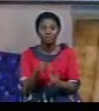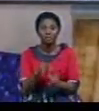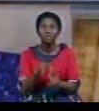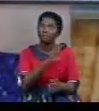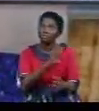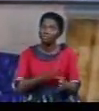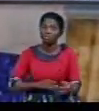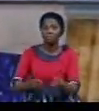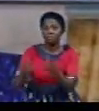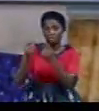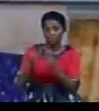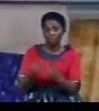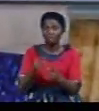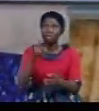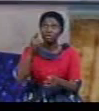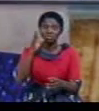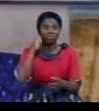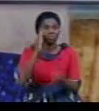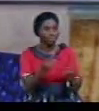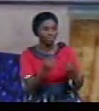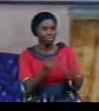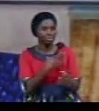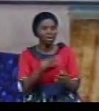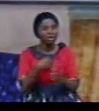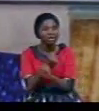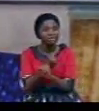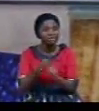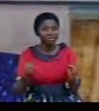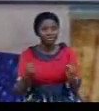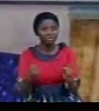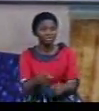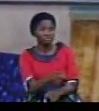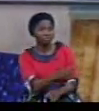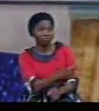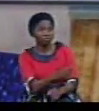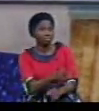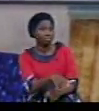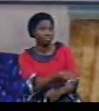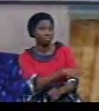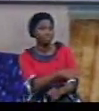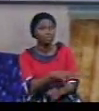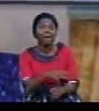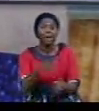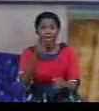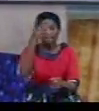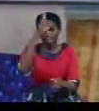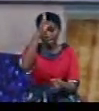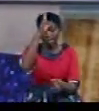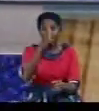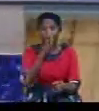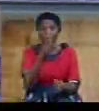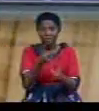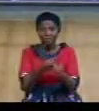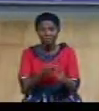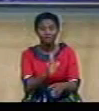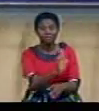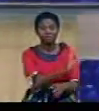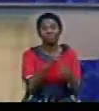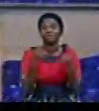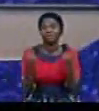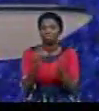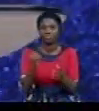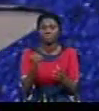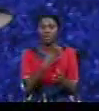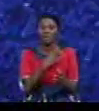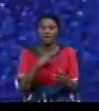it shall call it shall come and it shall save those parents from their sins and then